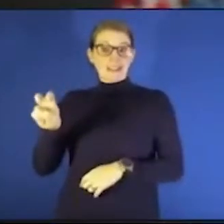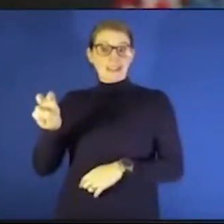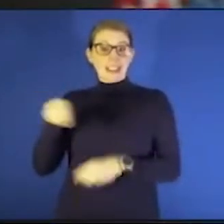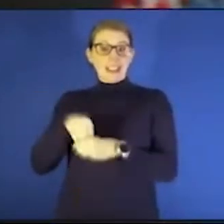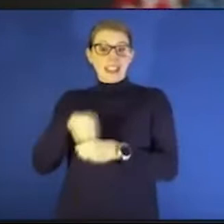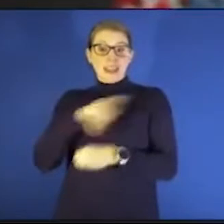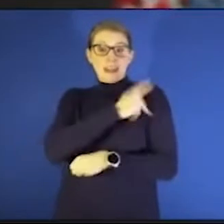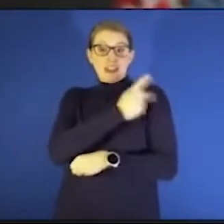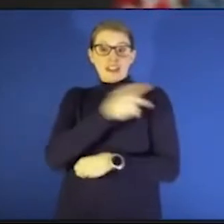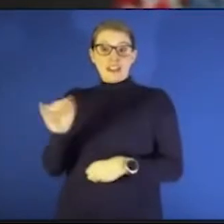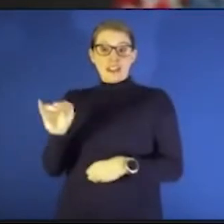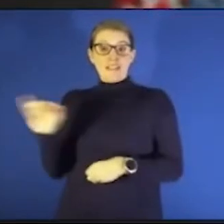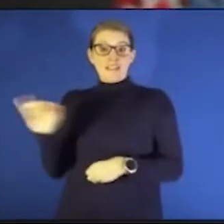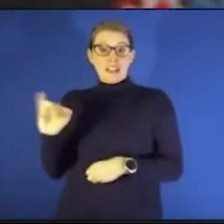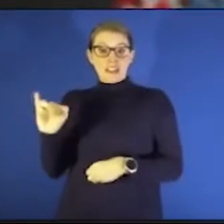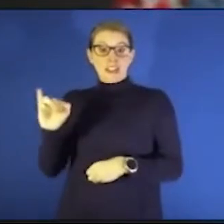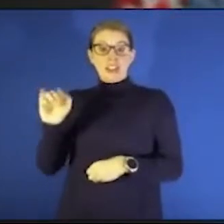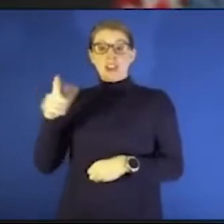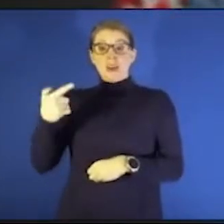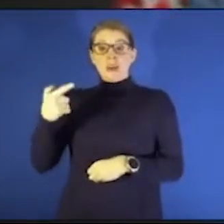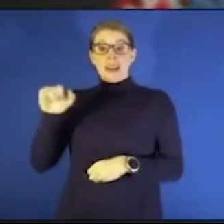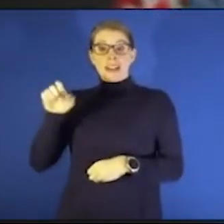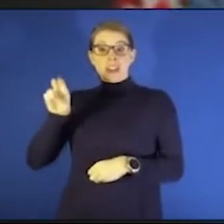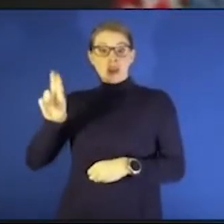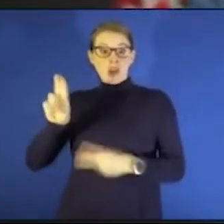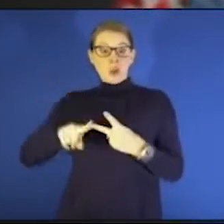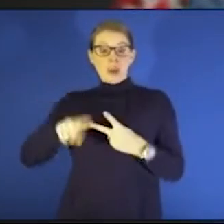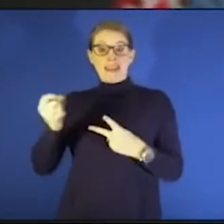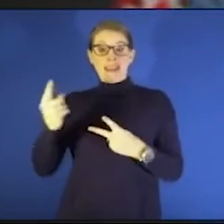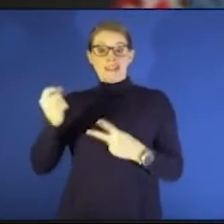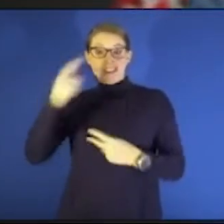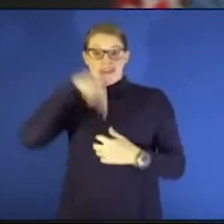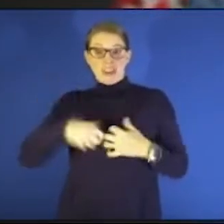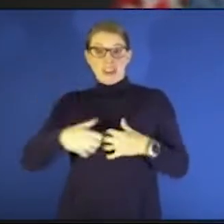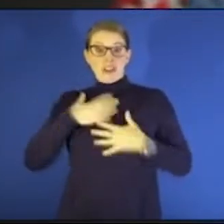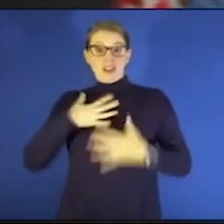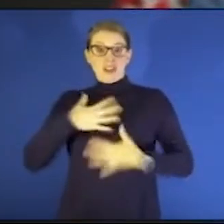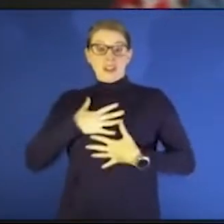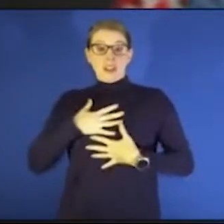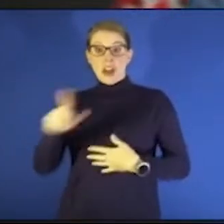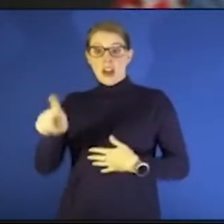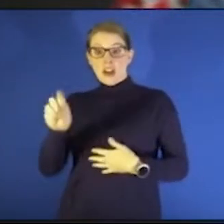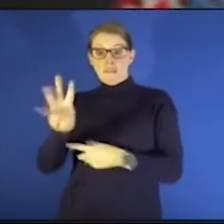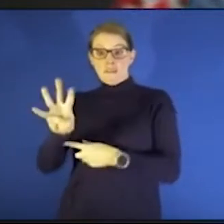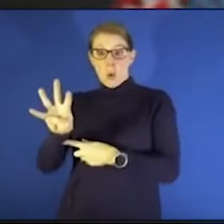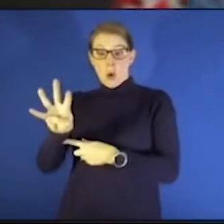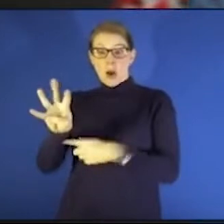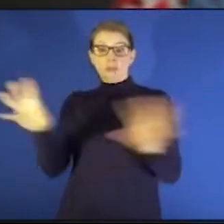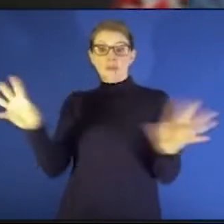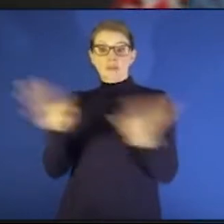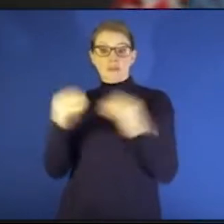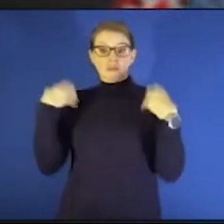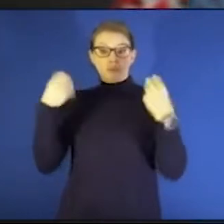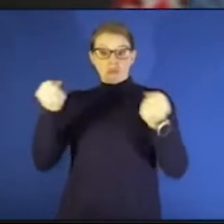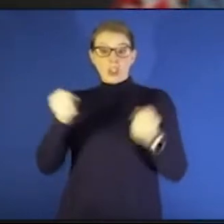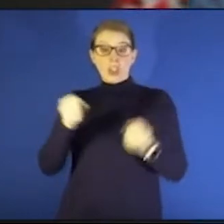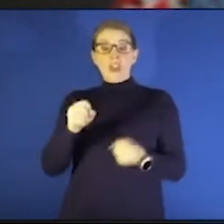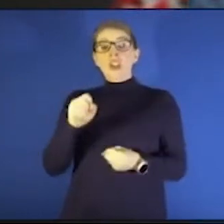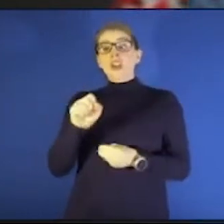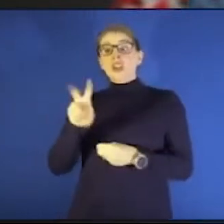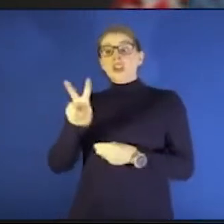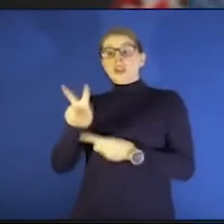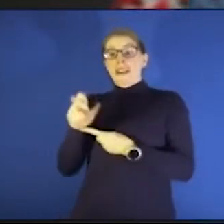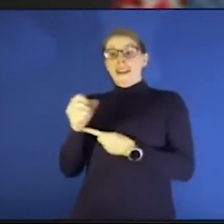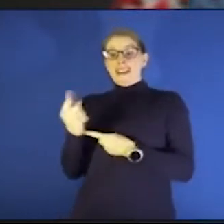in the ICU, 11 on the ventilator. 104 in that recovery period, 211 total. But again, yesterday we had talked